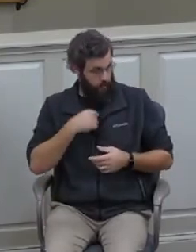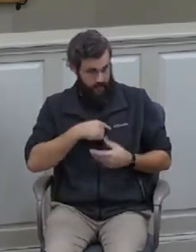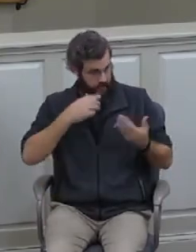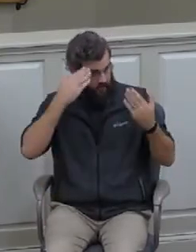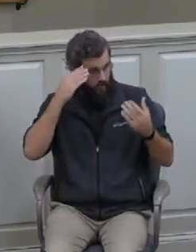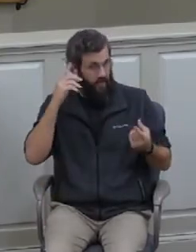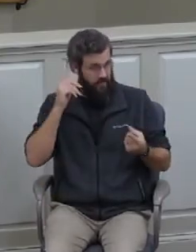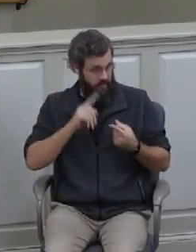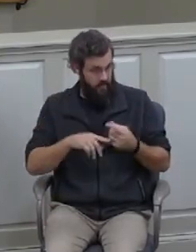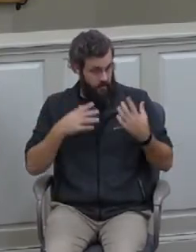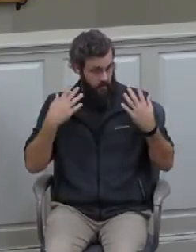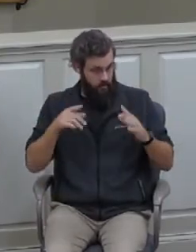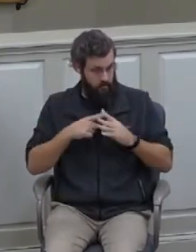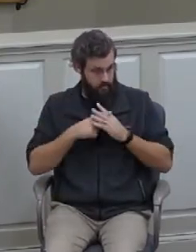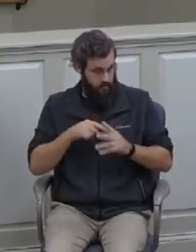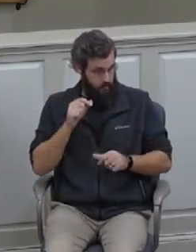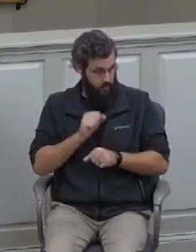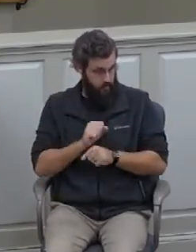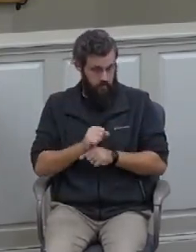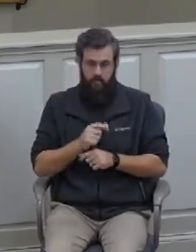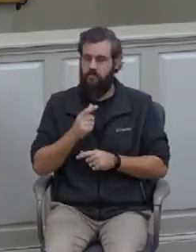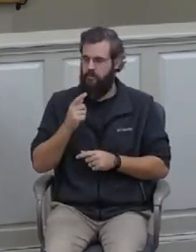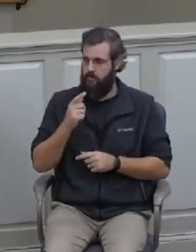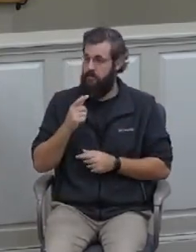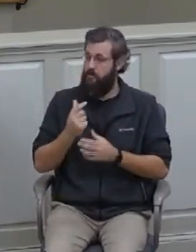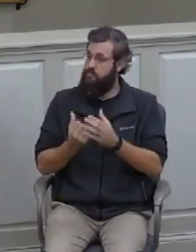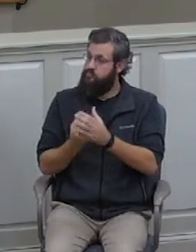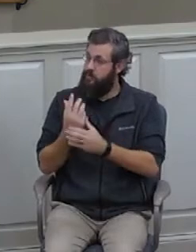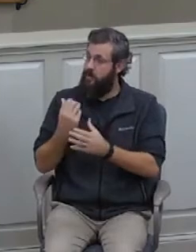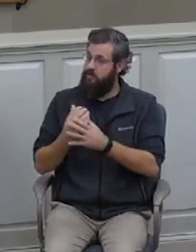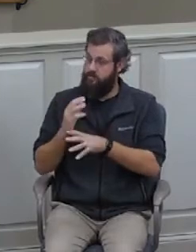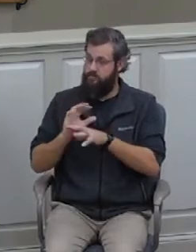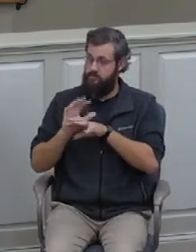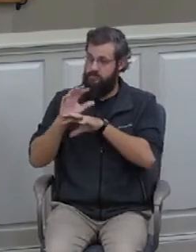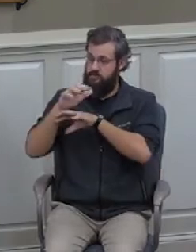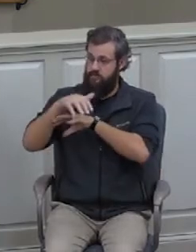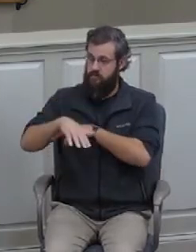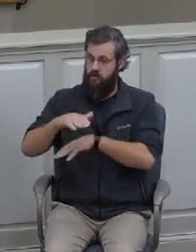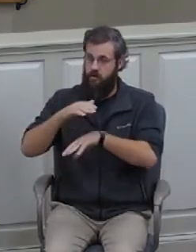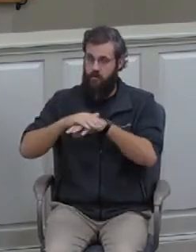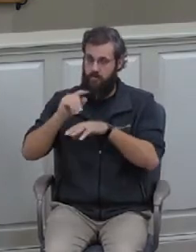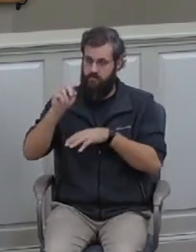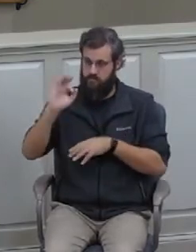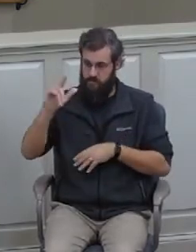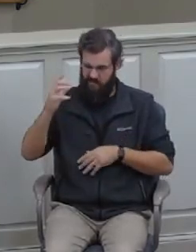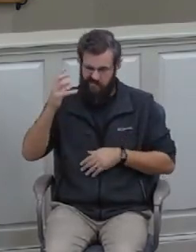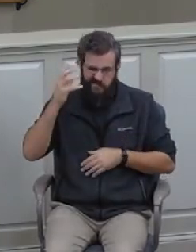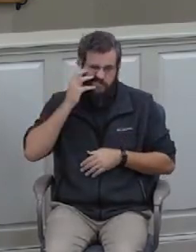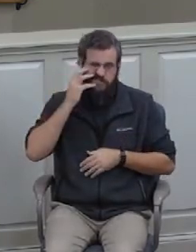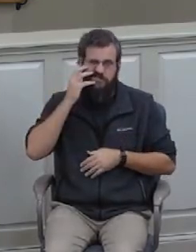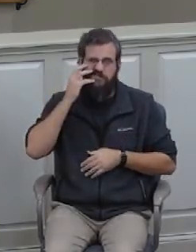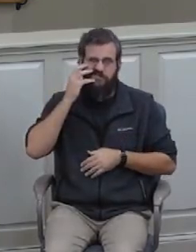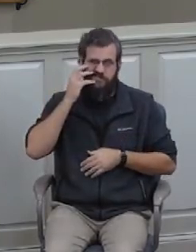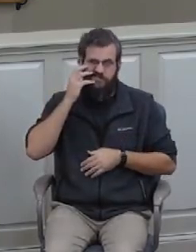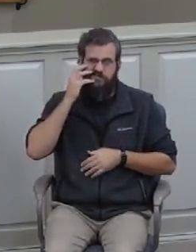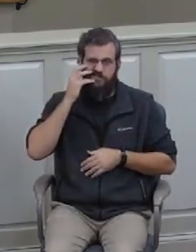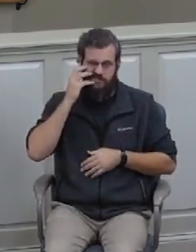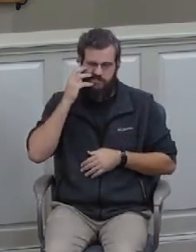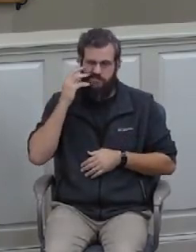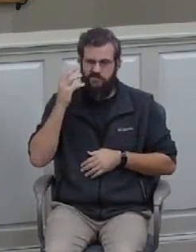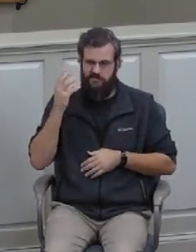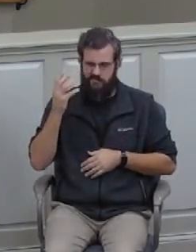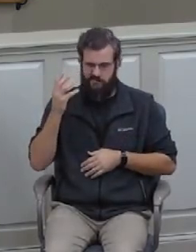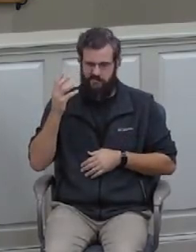those deals? Some of it where the brush is hanging out over the trail area. It's pretty thick in some places. The